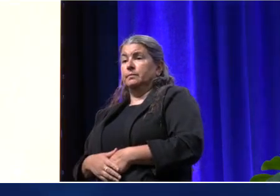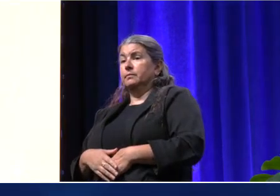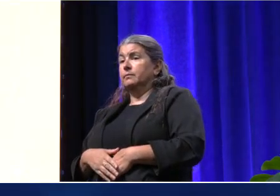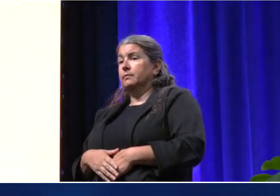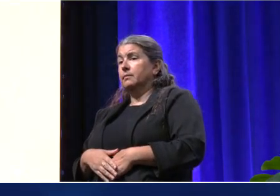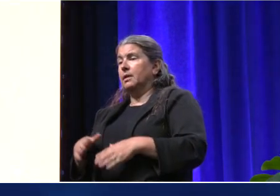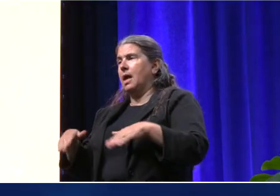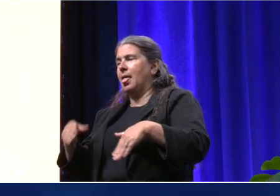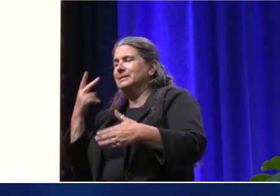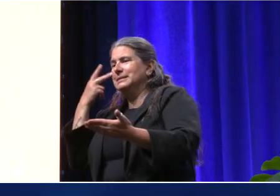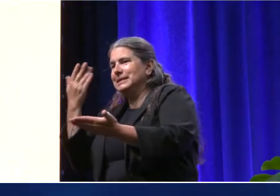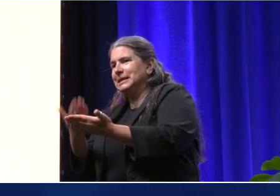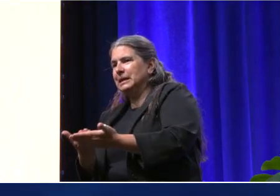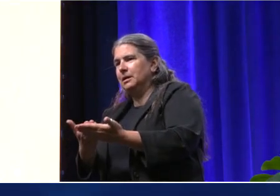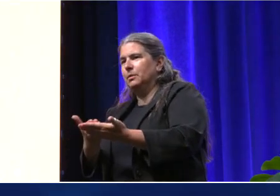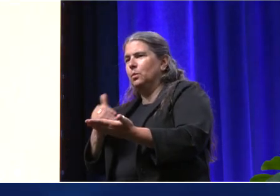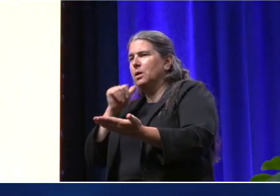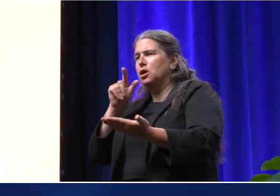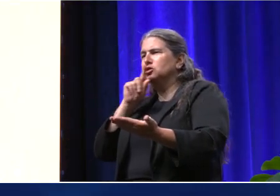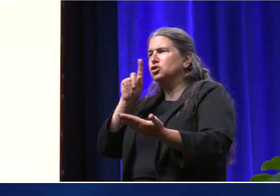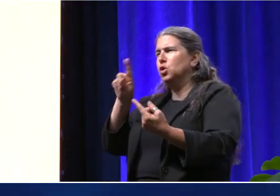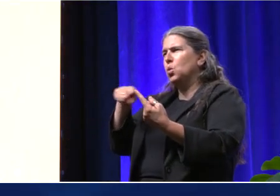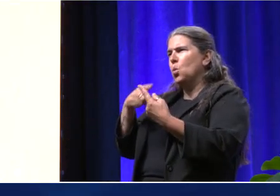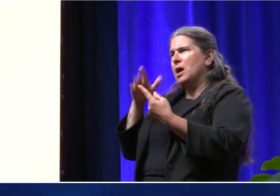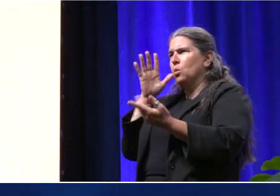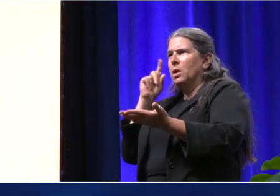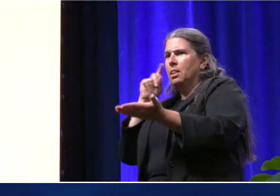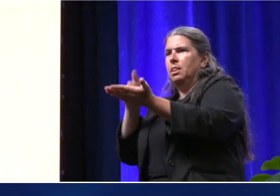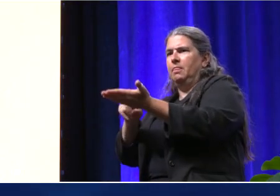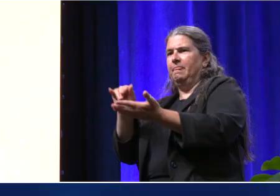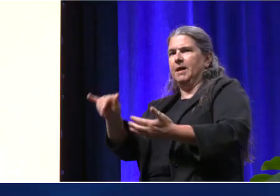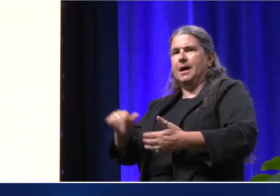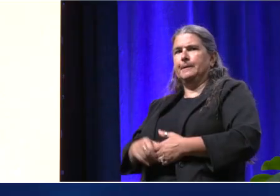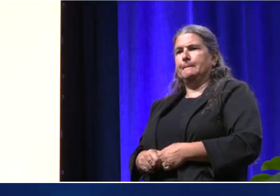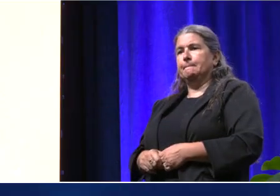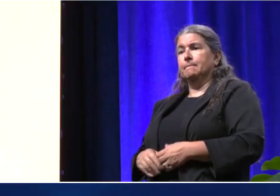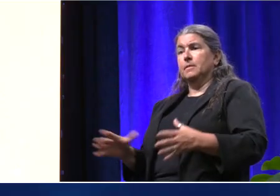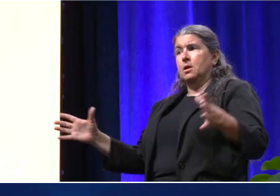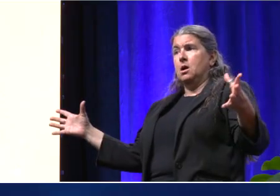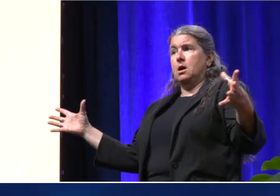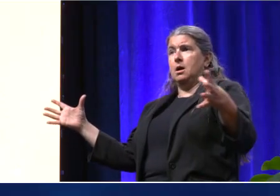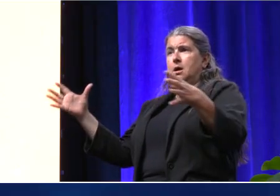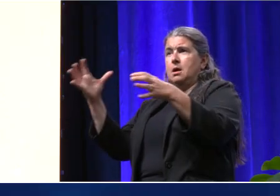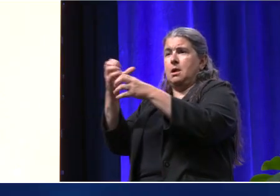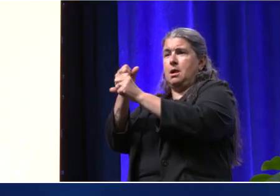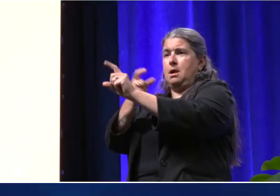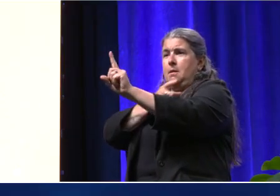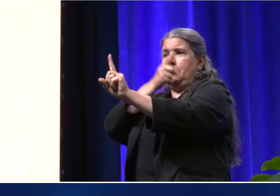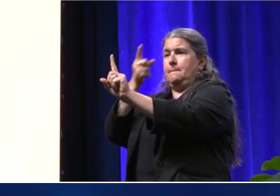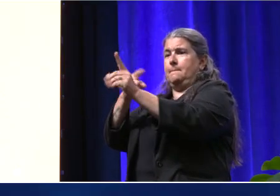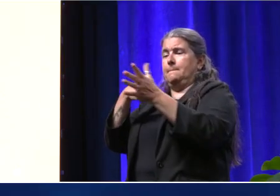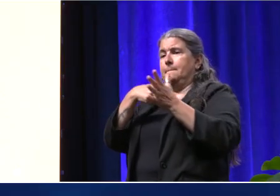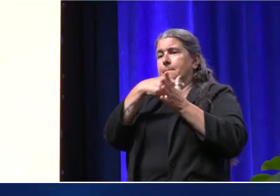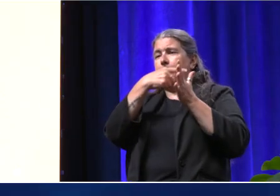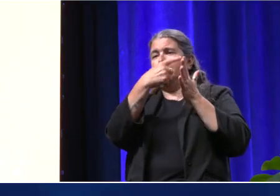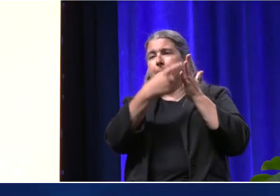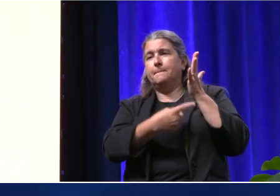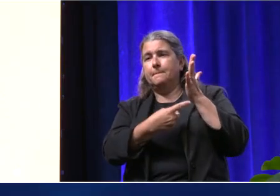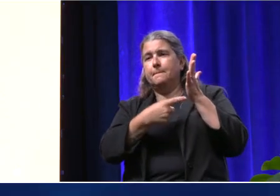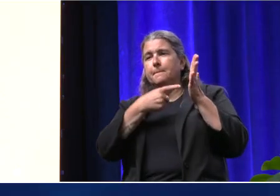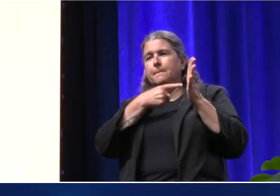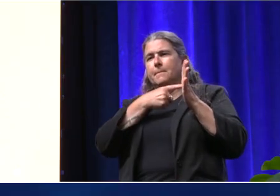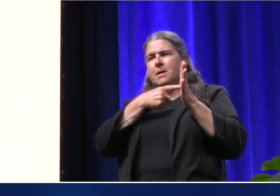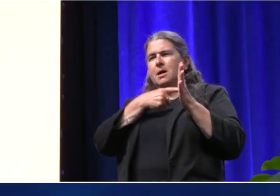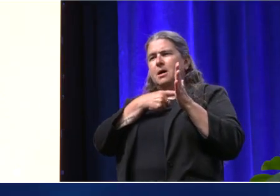what's going to happen with this. So to recap then, the 5 ways I make sense of the unregulated